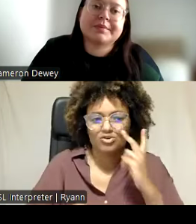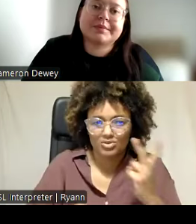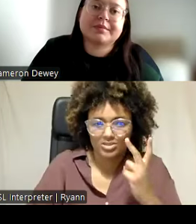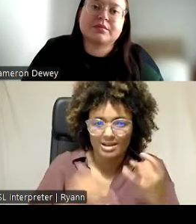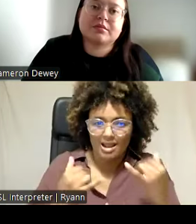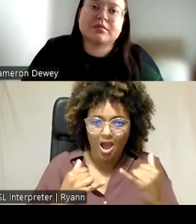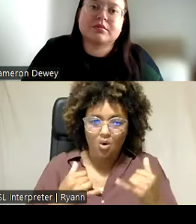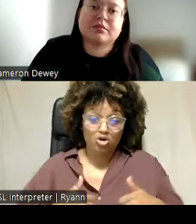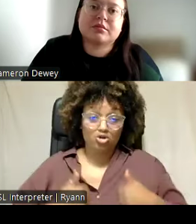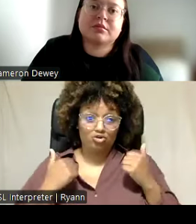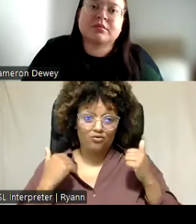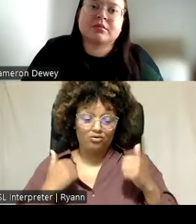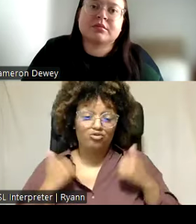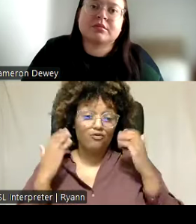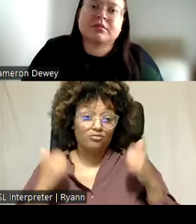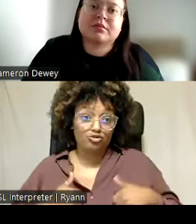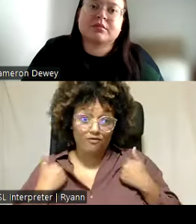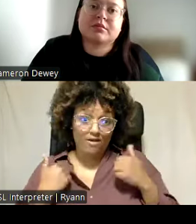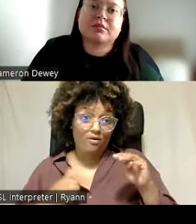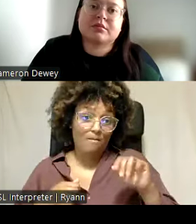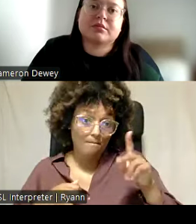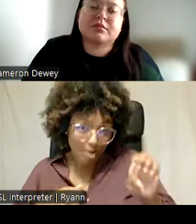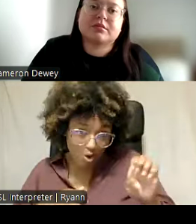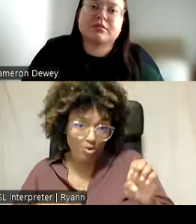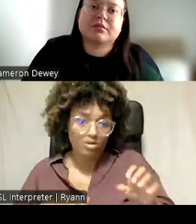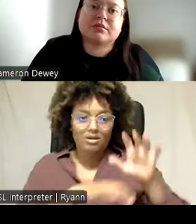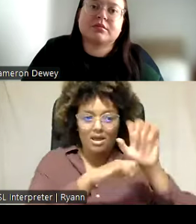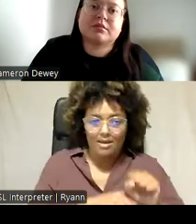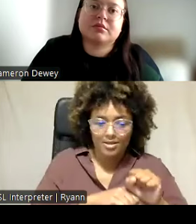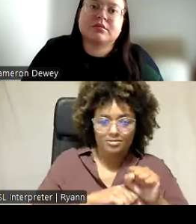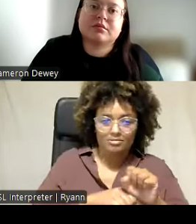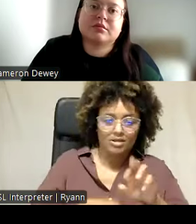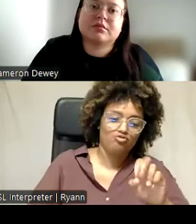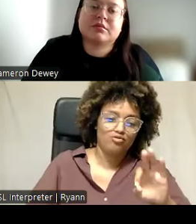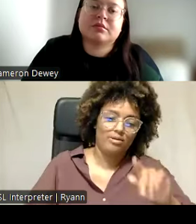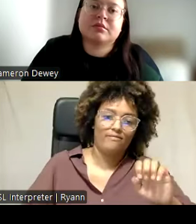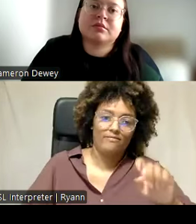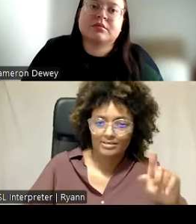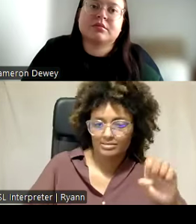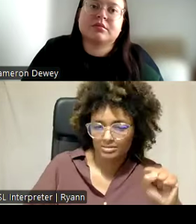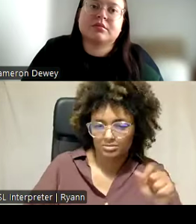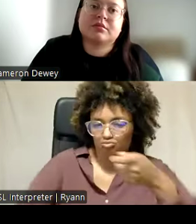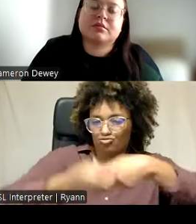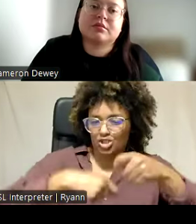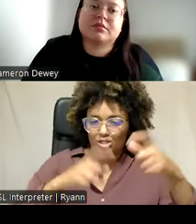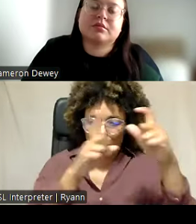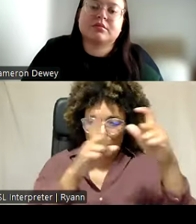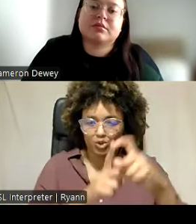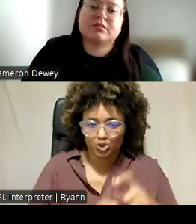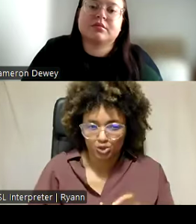are his terms that he's coining for the situation. And then fight or